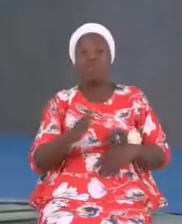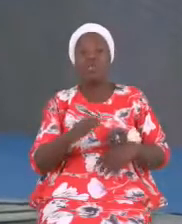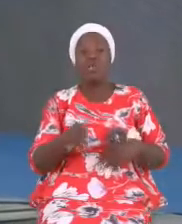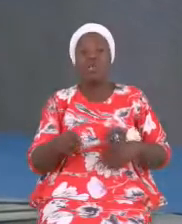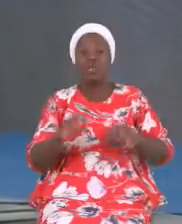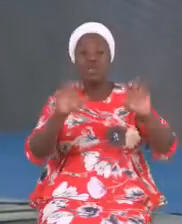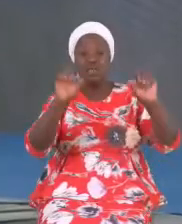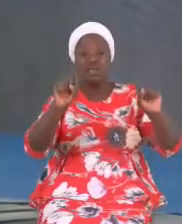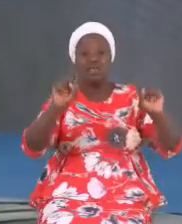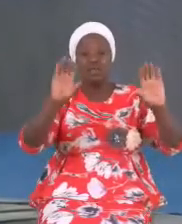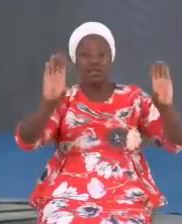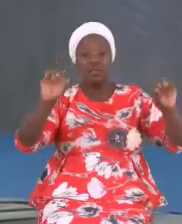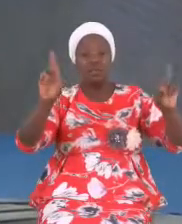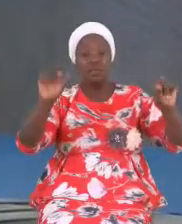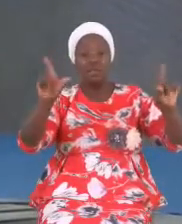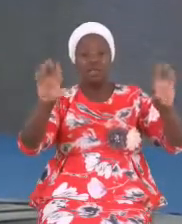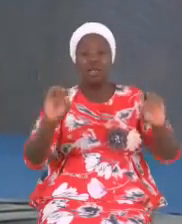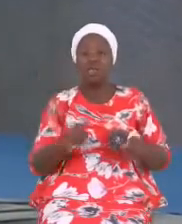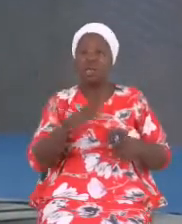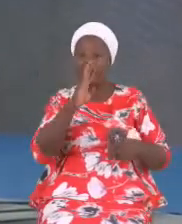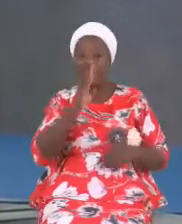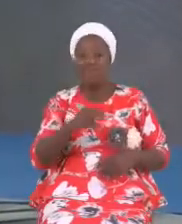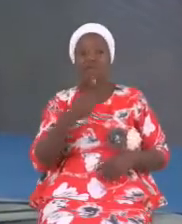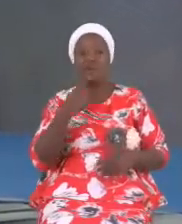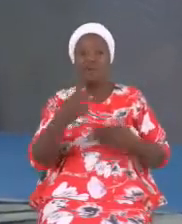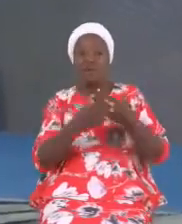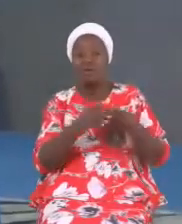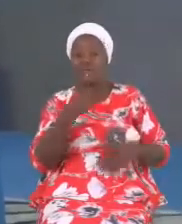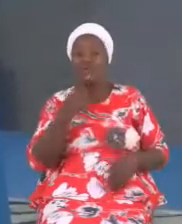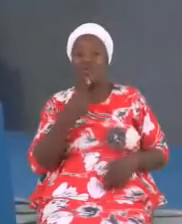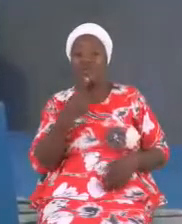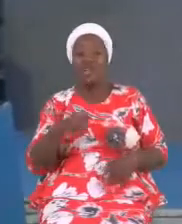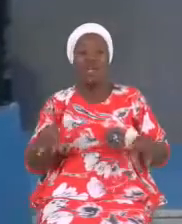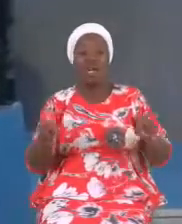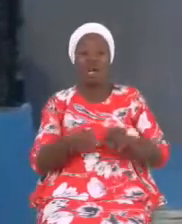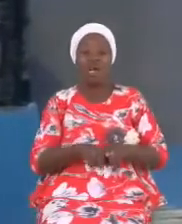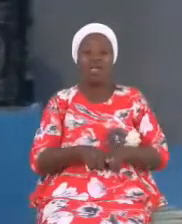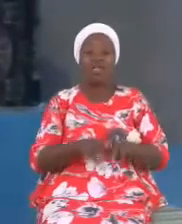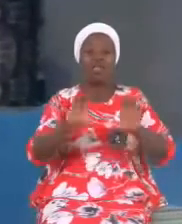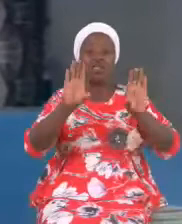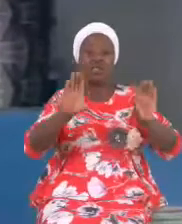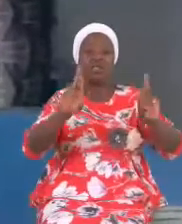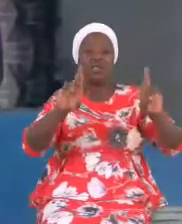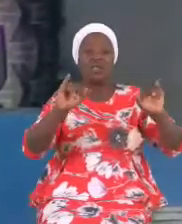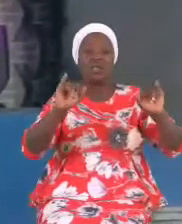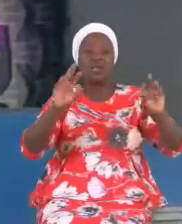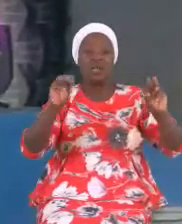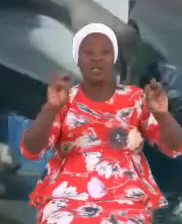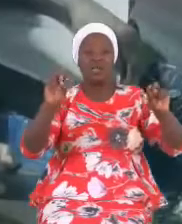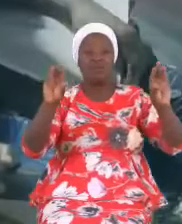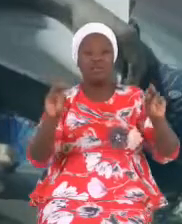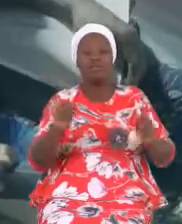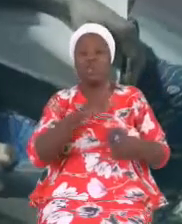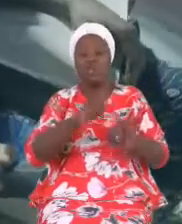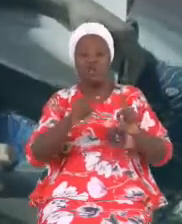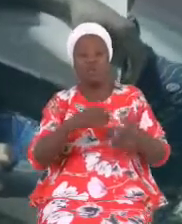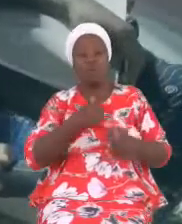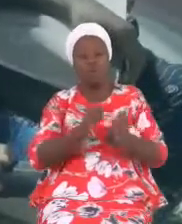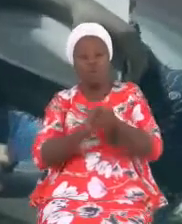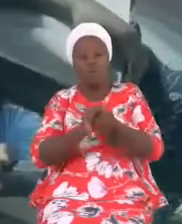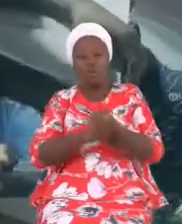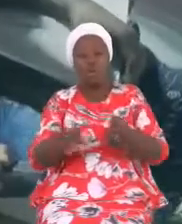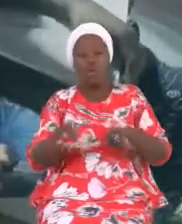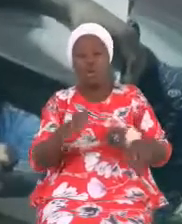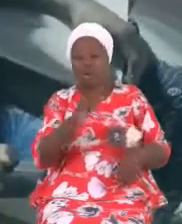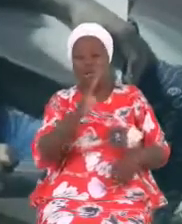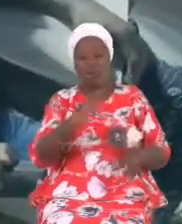like crimson, he'll wash you as white as snow. He'll do it tonight. I said